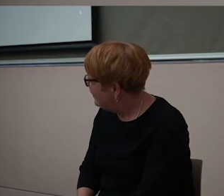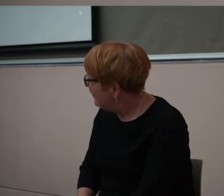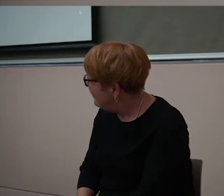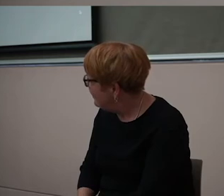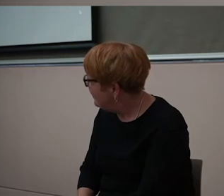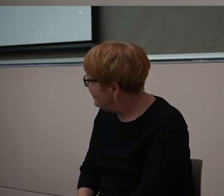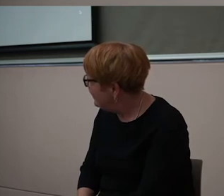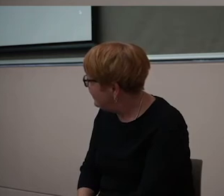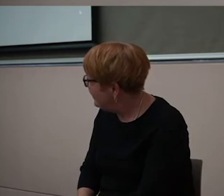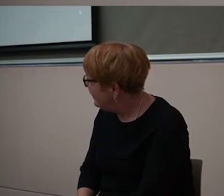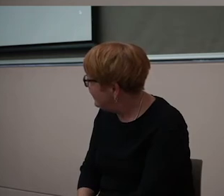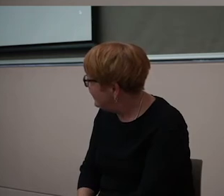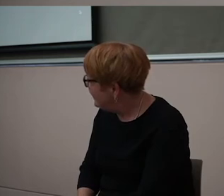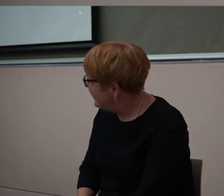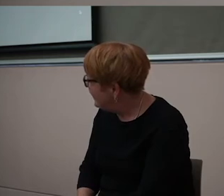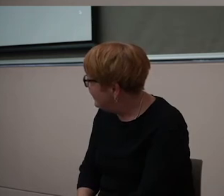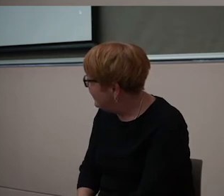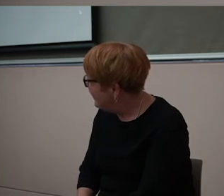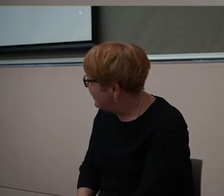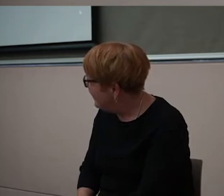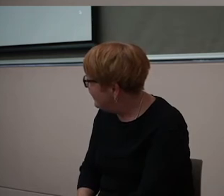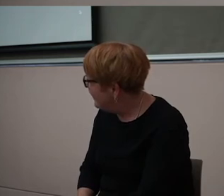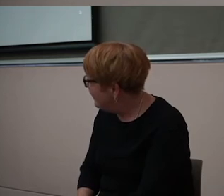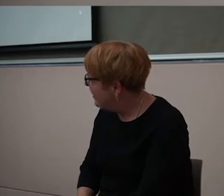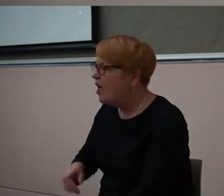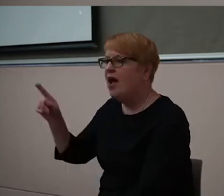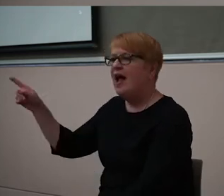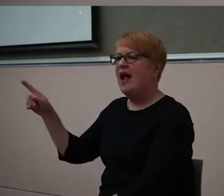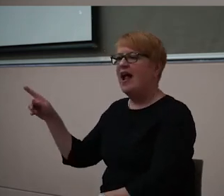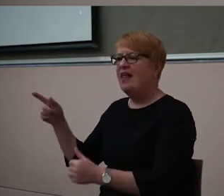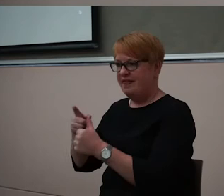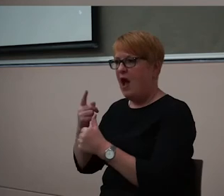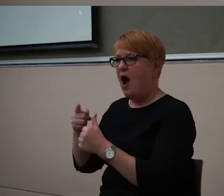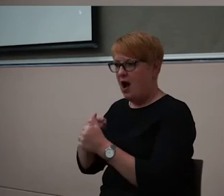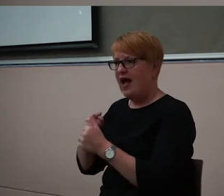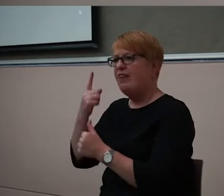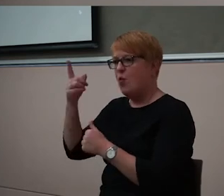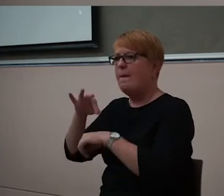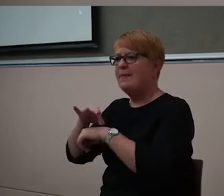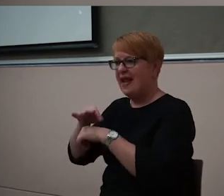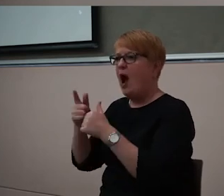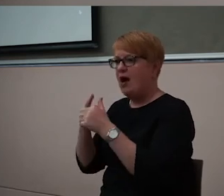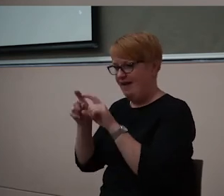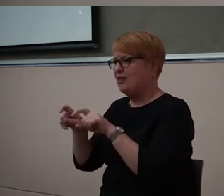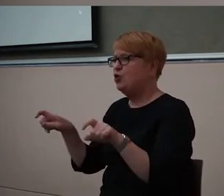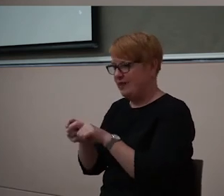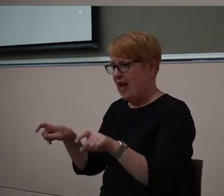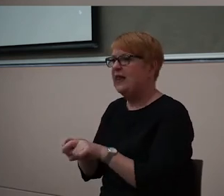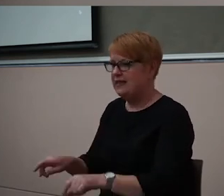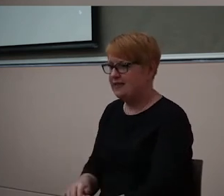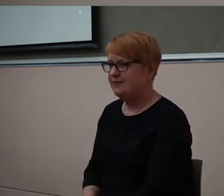subtitles in these ones? Sometimes I think. In the archive, yes. There's subtitles in the 1 minute archive scene, yeah.